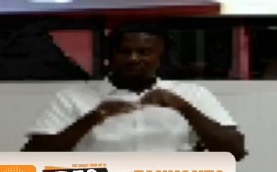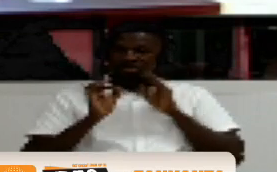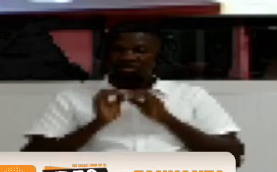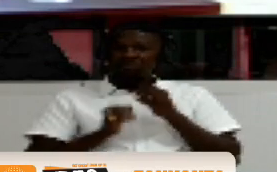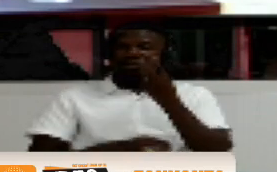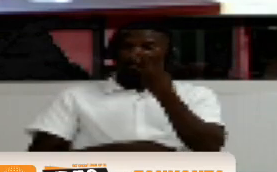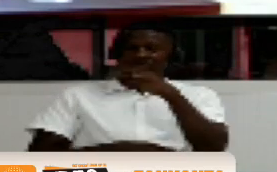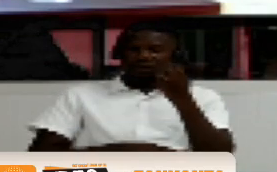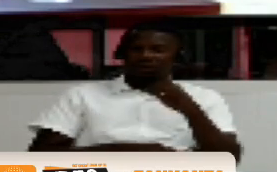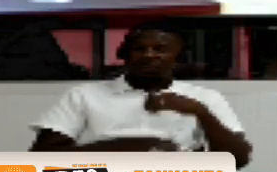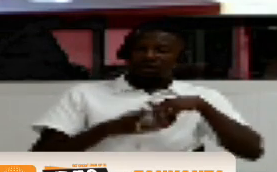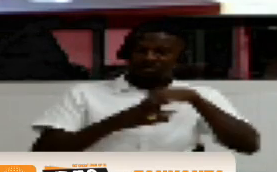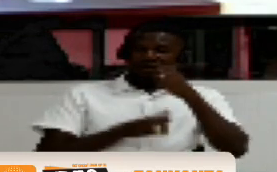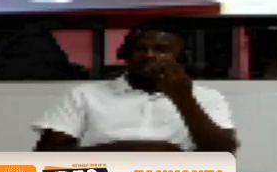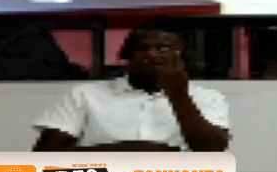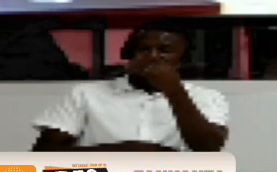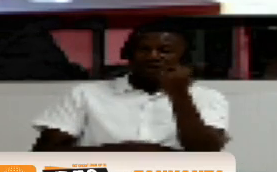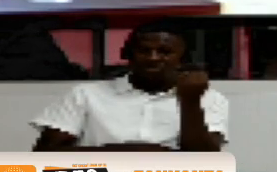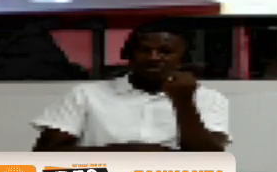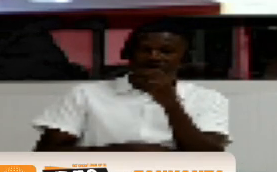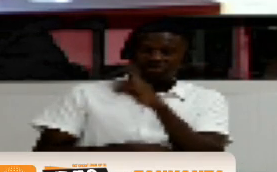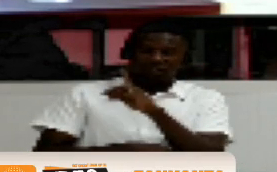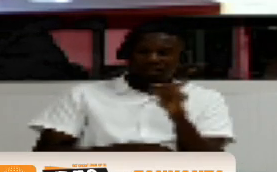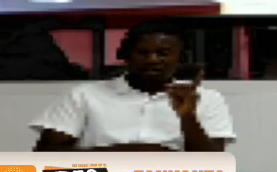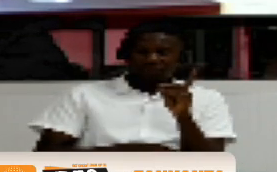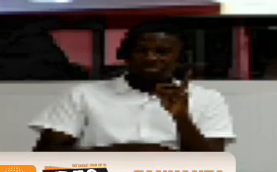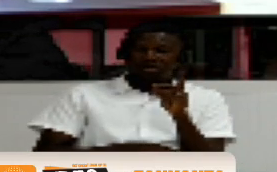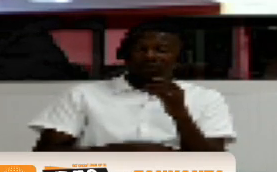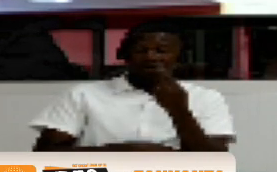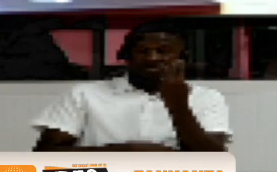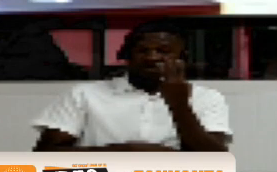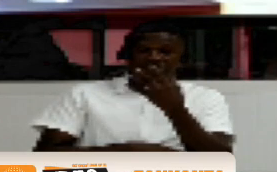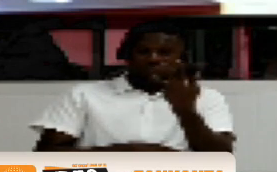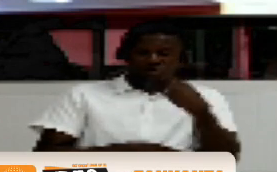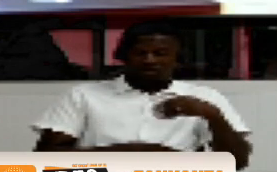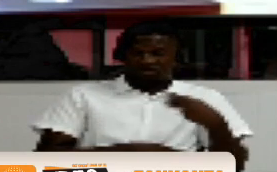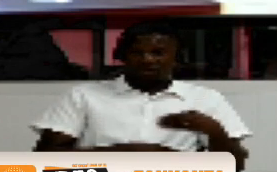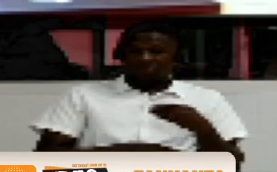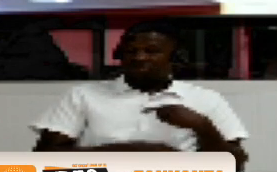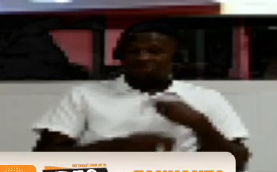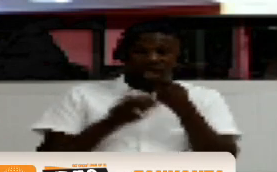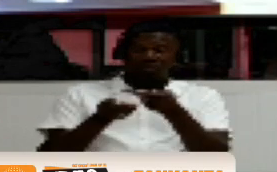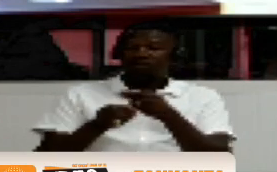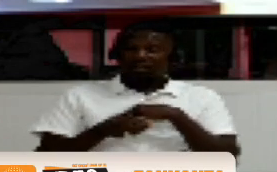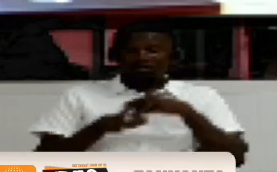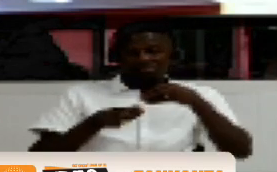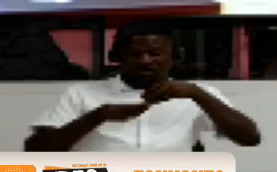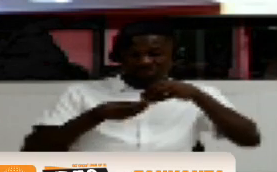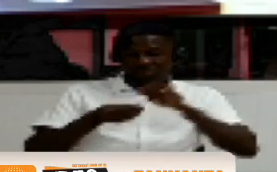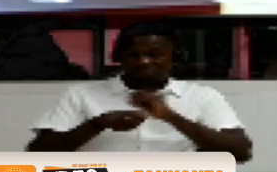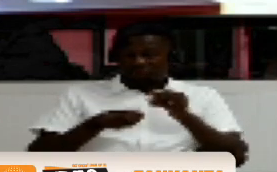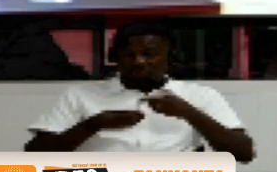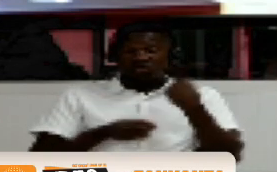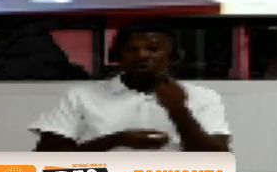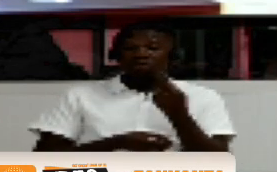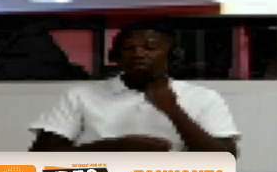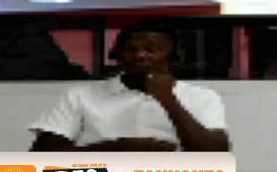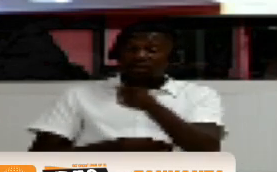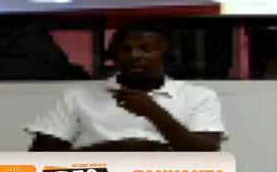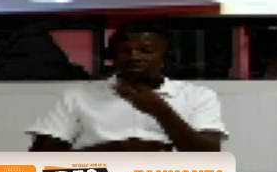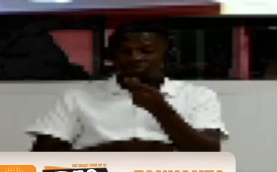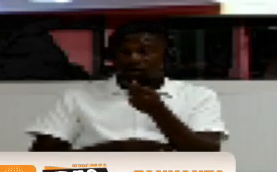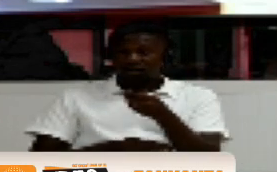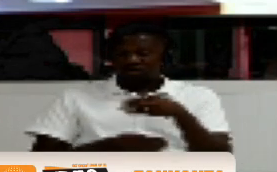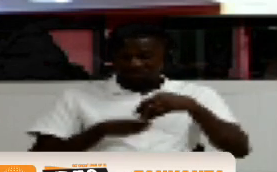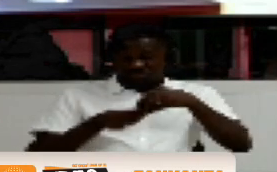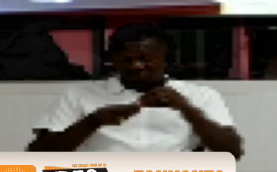400. We paid to them. They didn't give us any receipt. We just paid the money, and